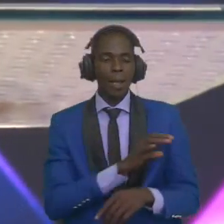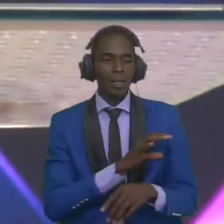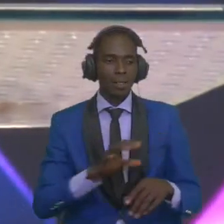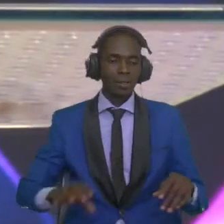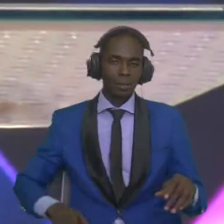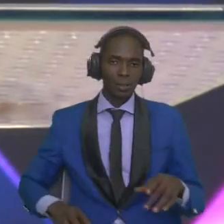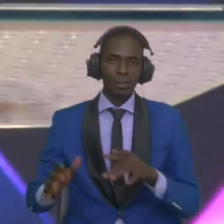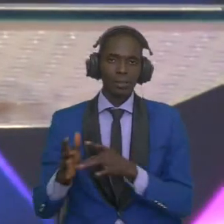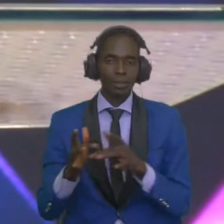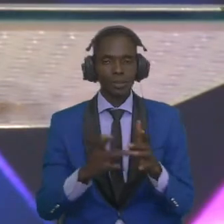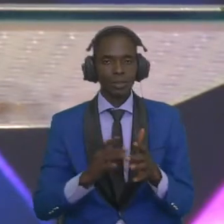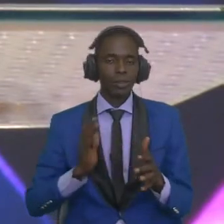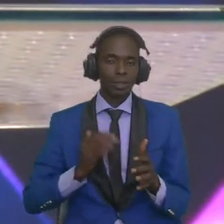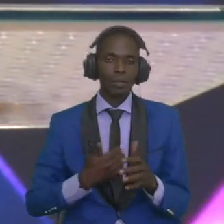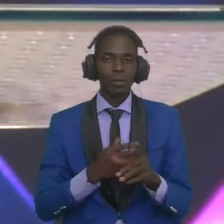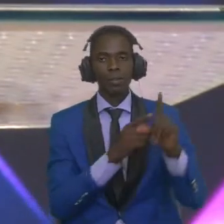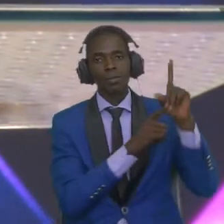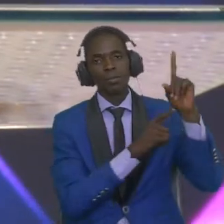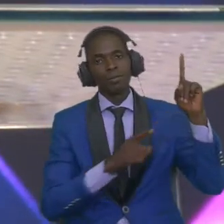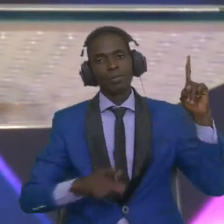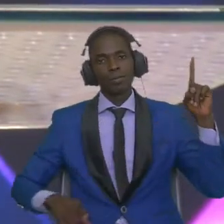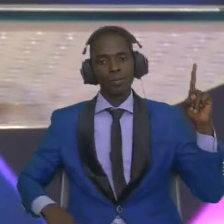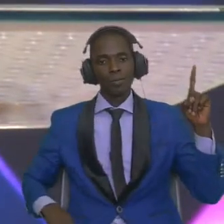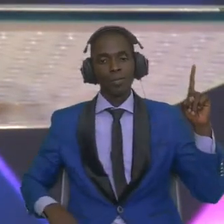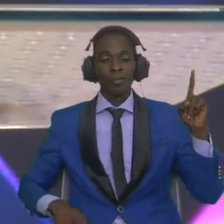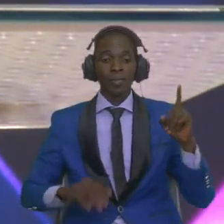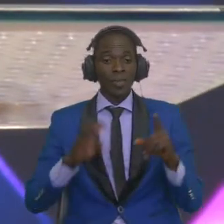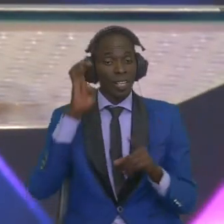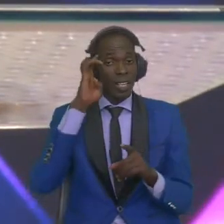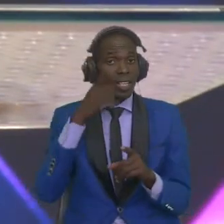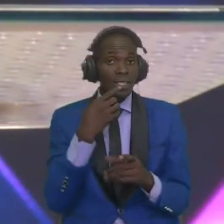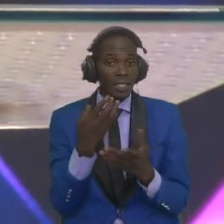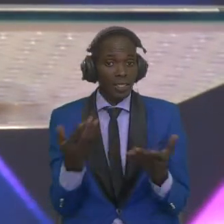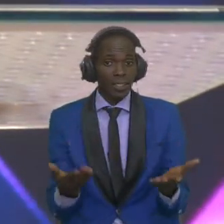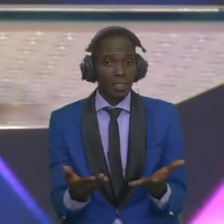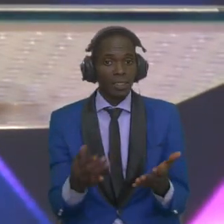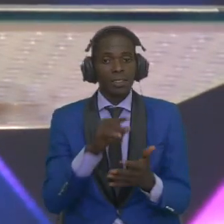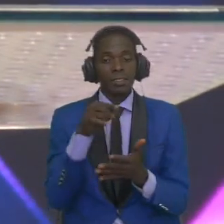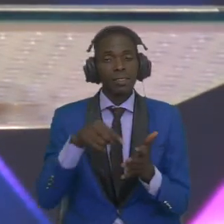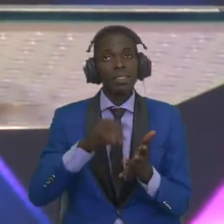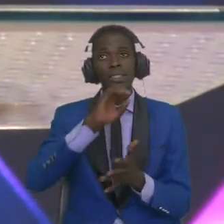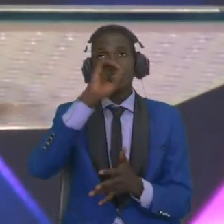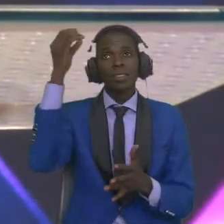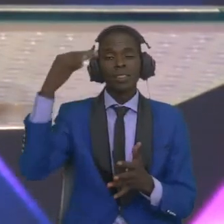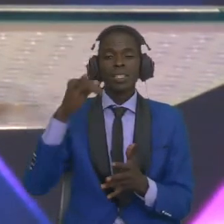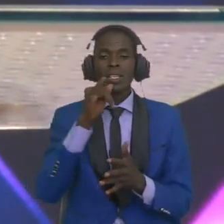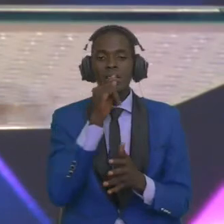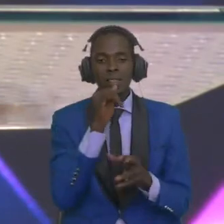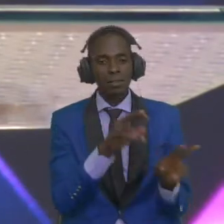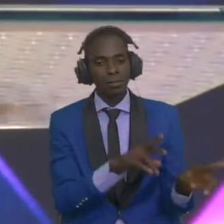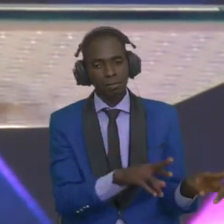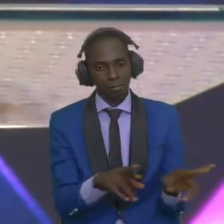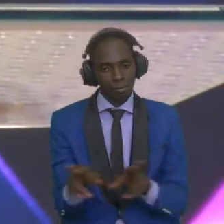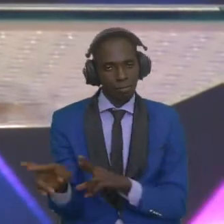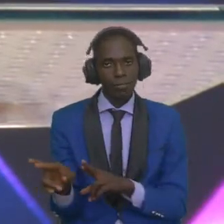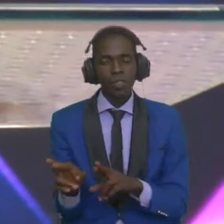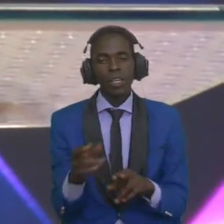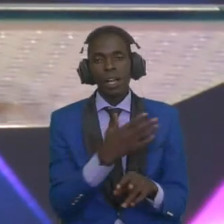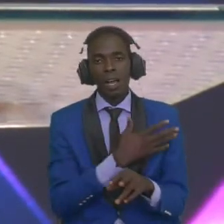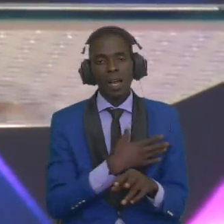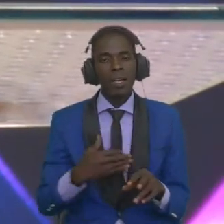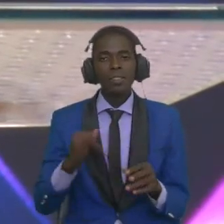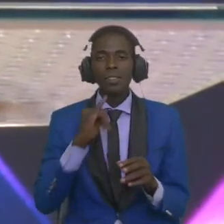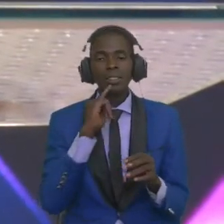Christ our Lord. He tells us this grace is available and it's abundant